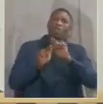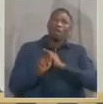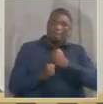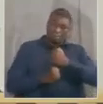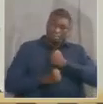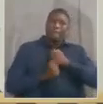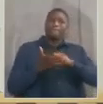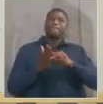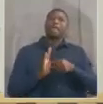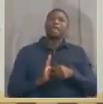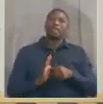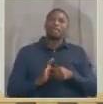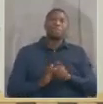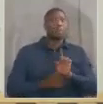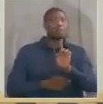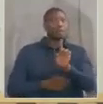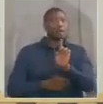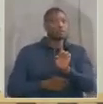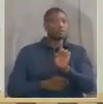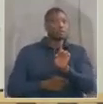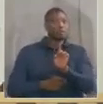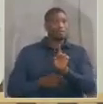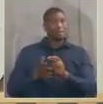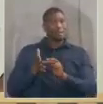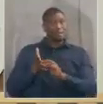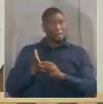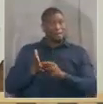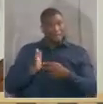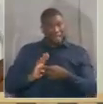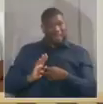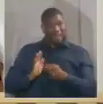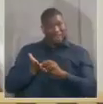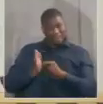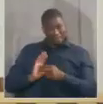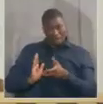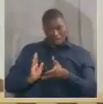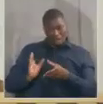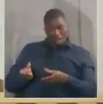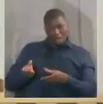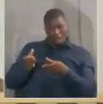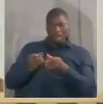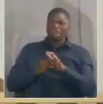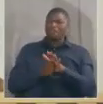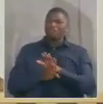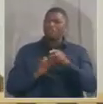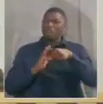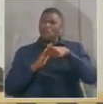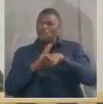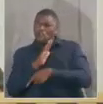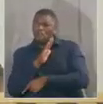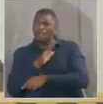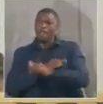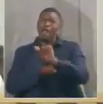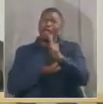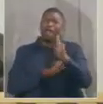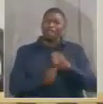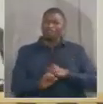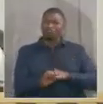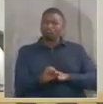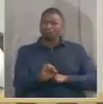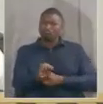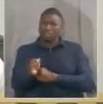plan. But then the plan that is inclusive of other